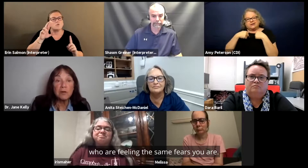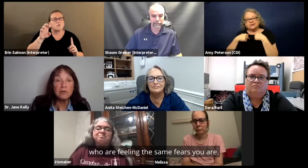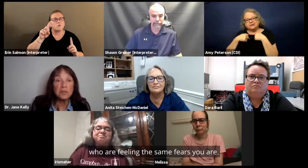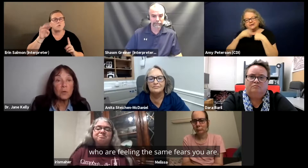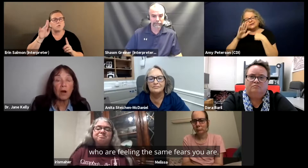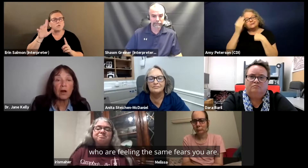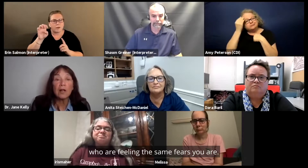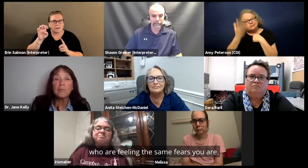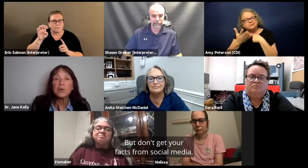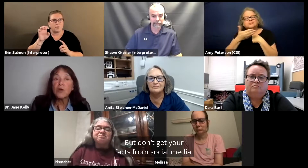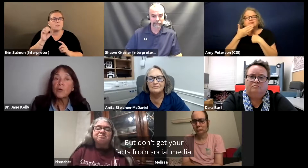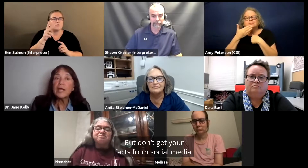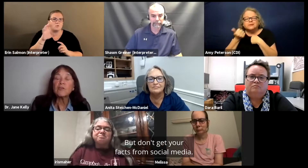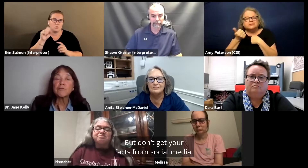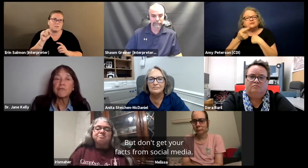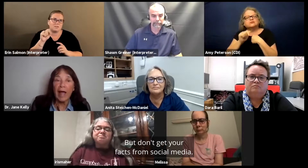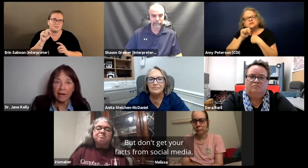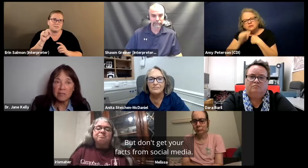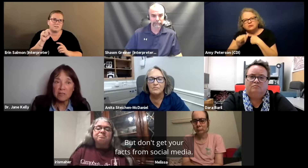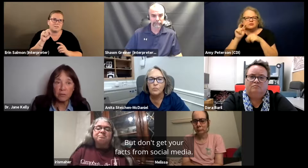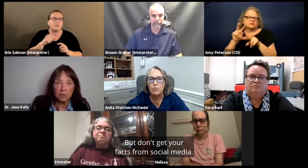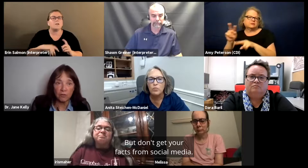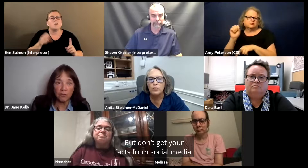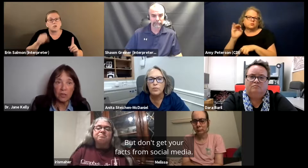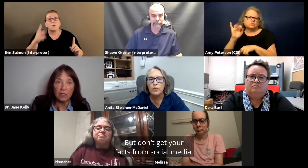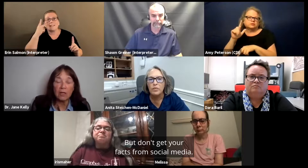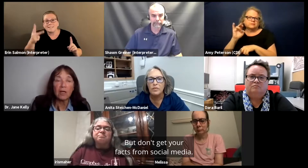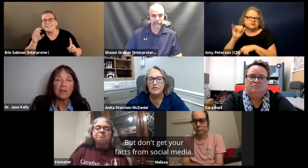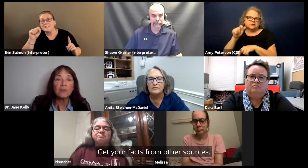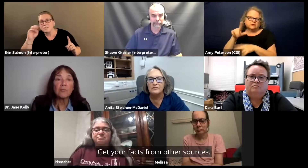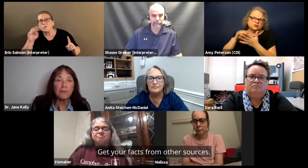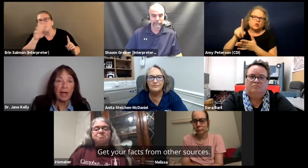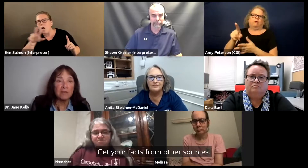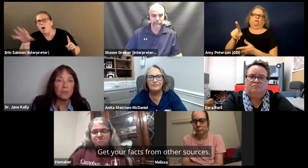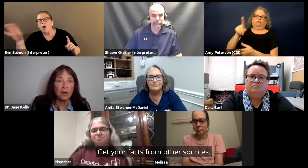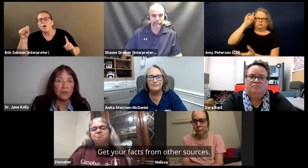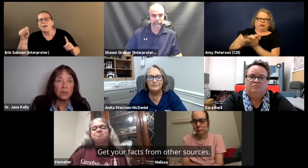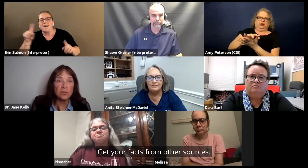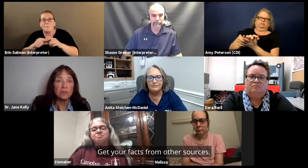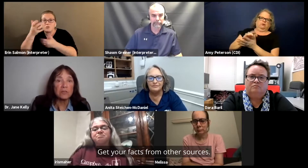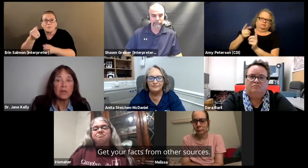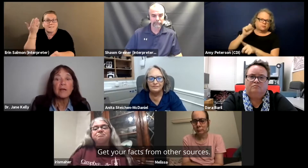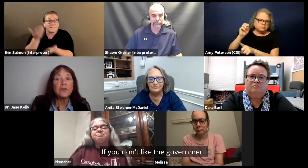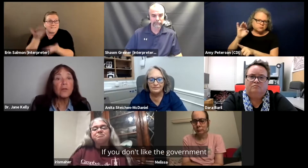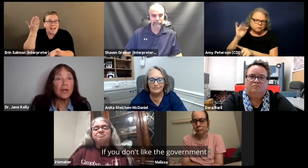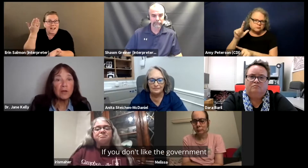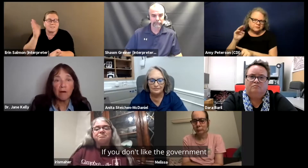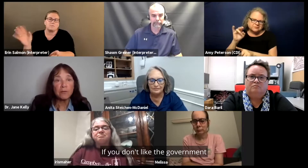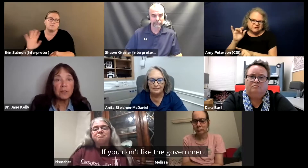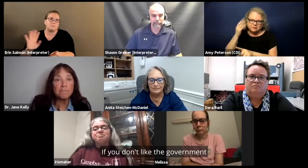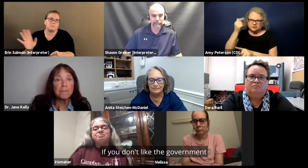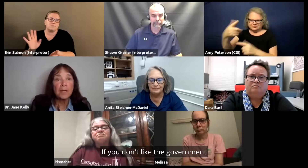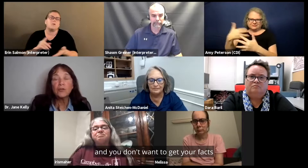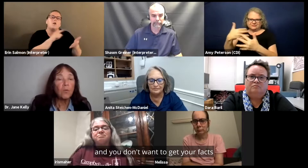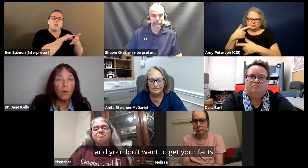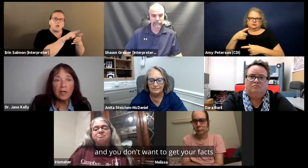same fears you are, but don't get your facts from social media. Get your facts from other sources. If you don't like the